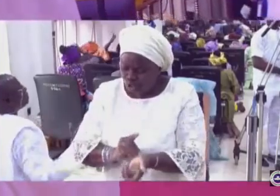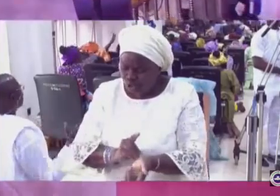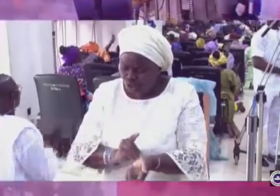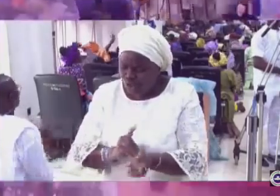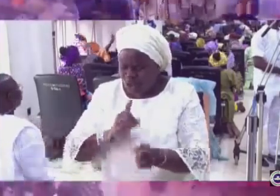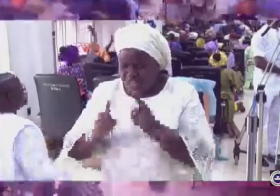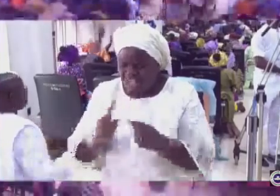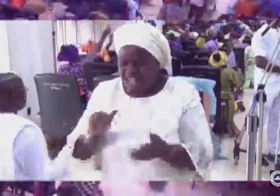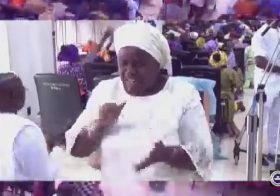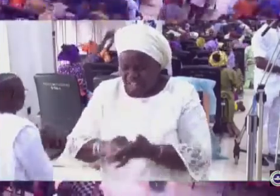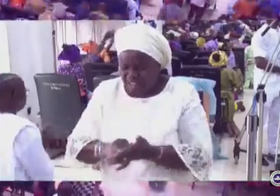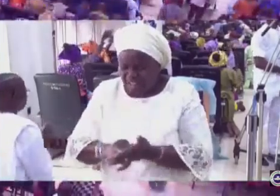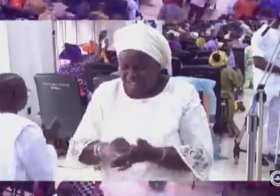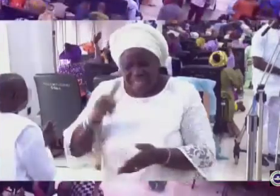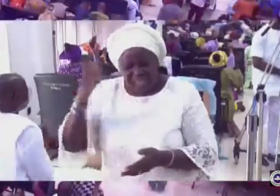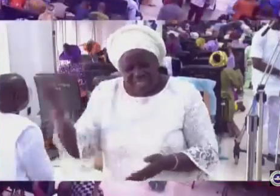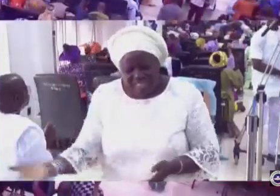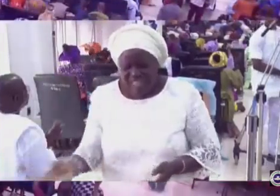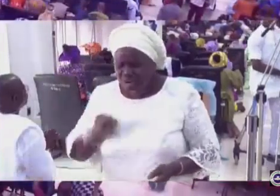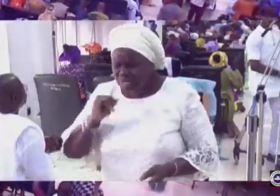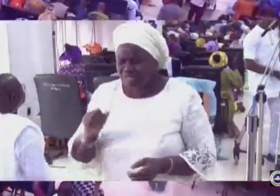irreversible.